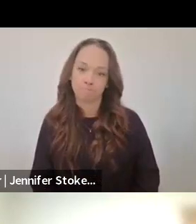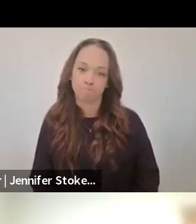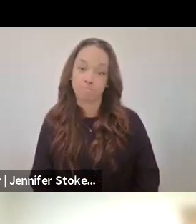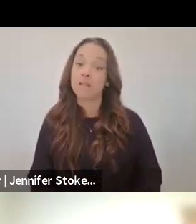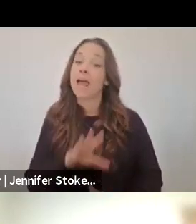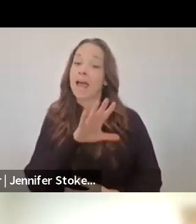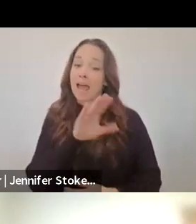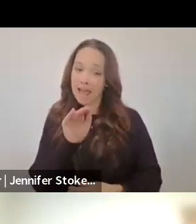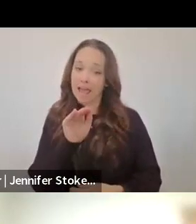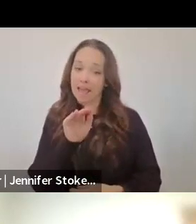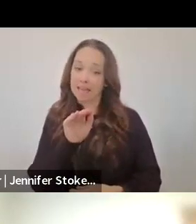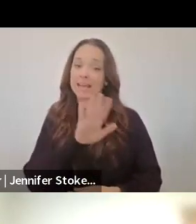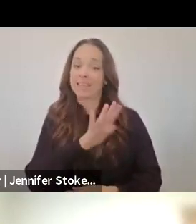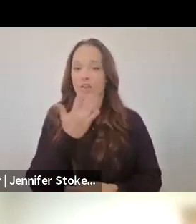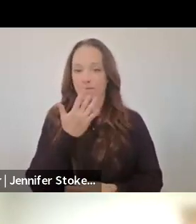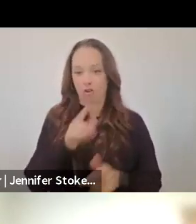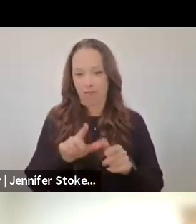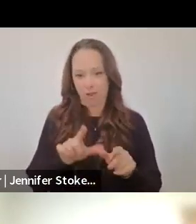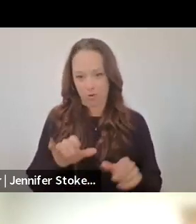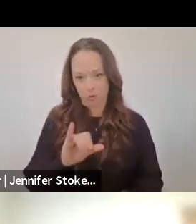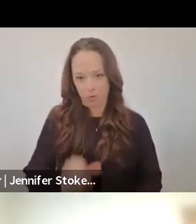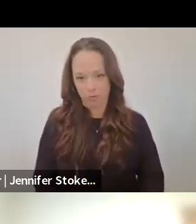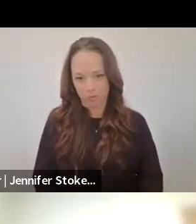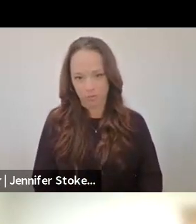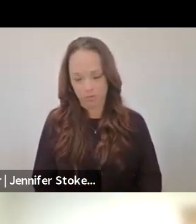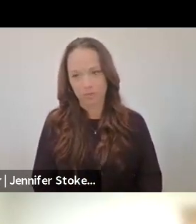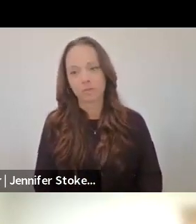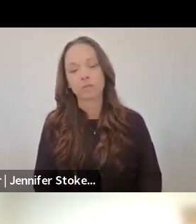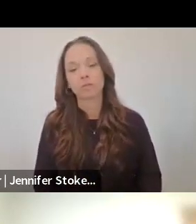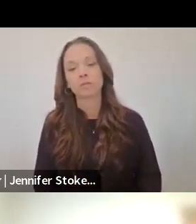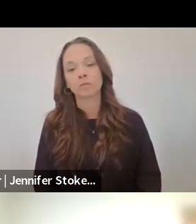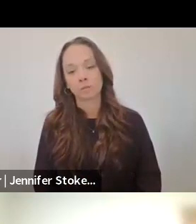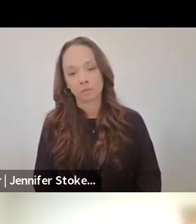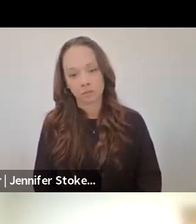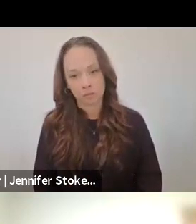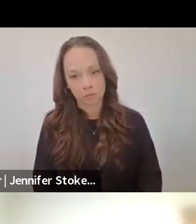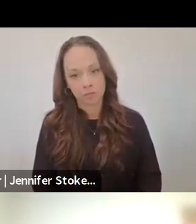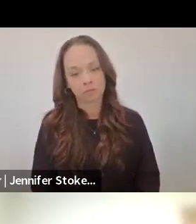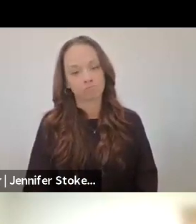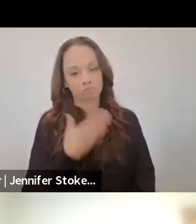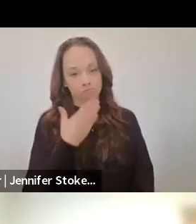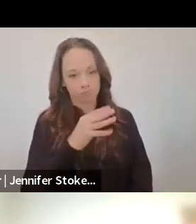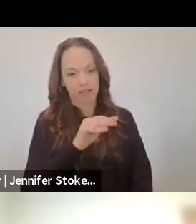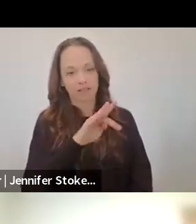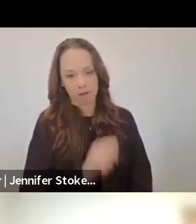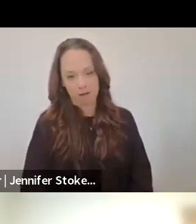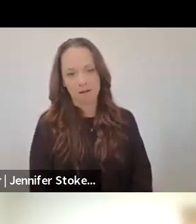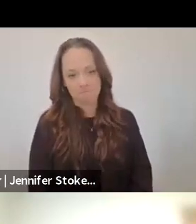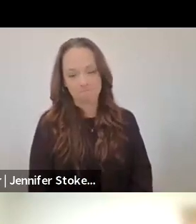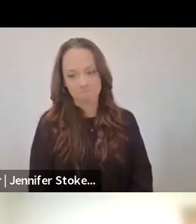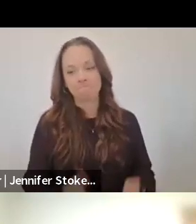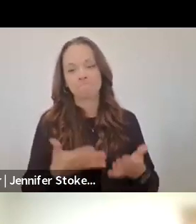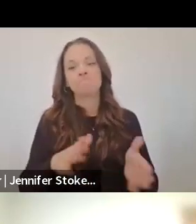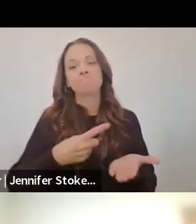they prefer. Great. Thanks, Monica. we talked a little bit in planning for this about